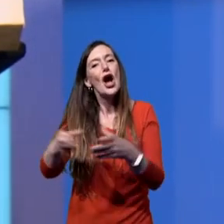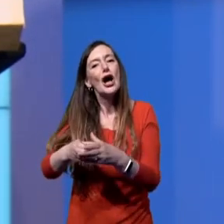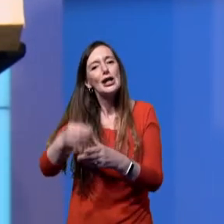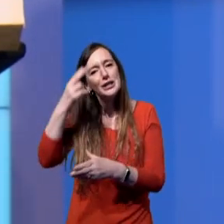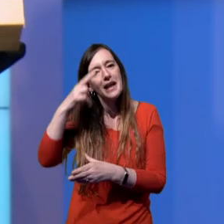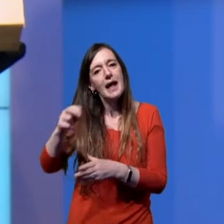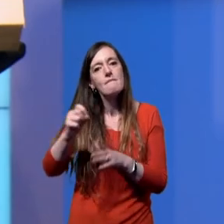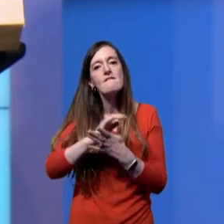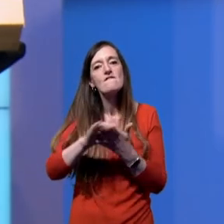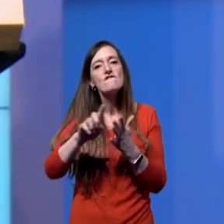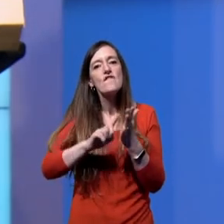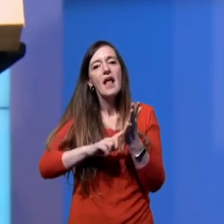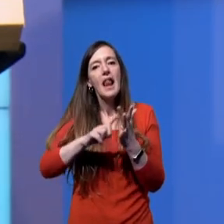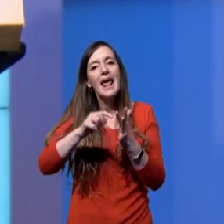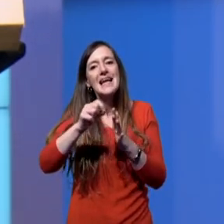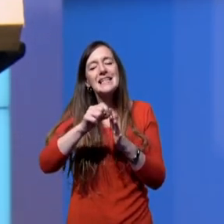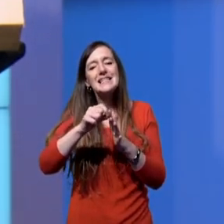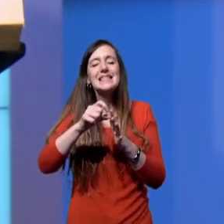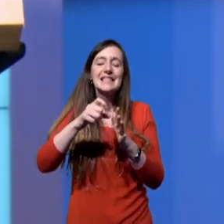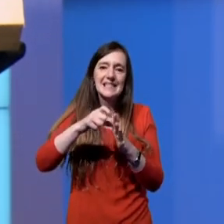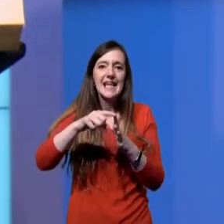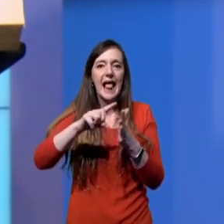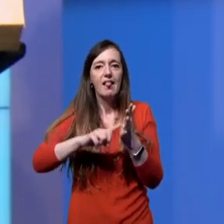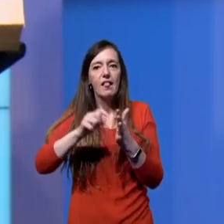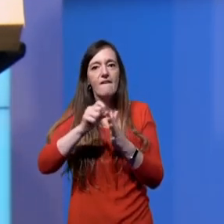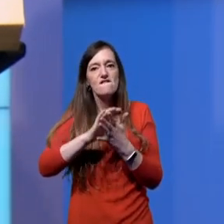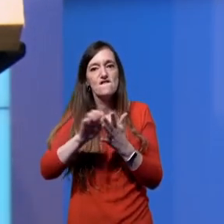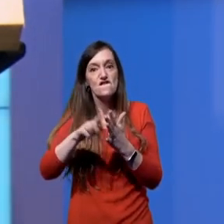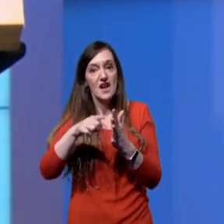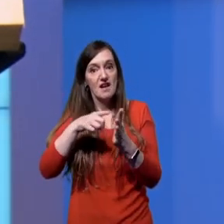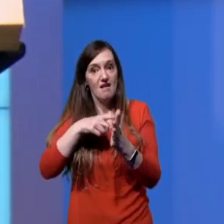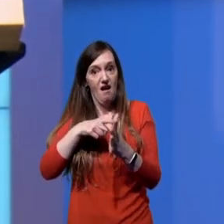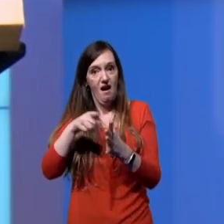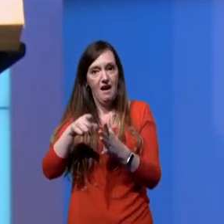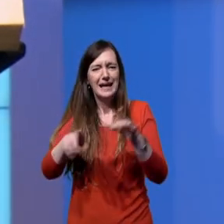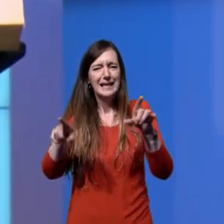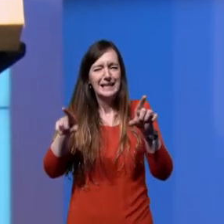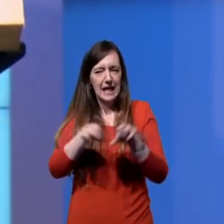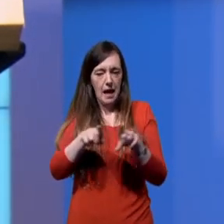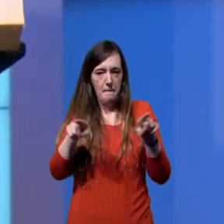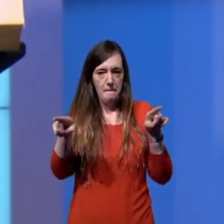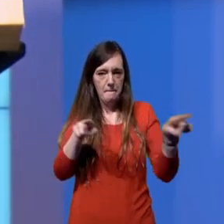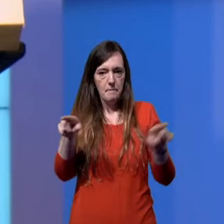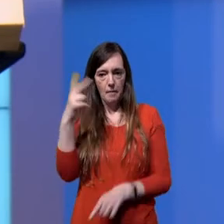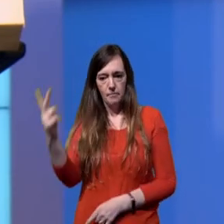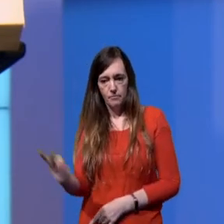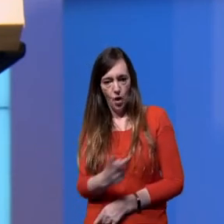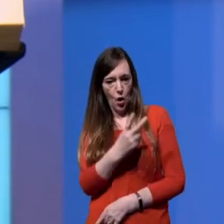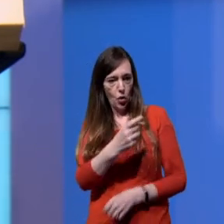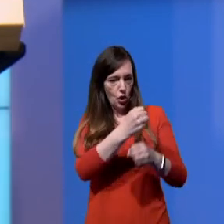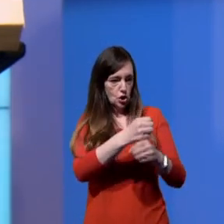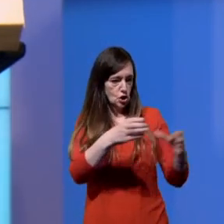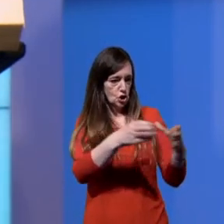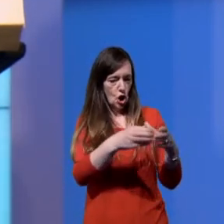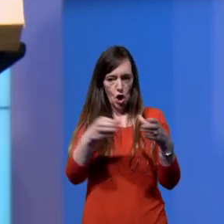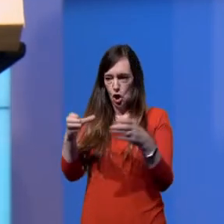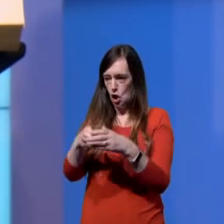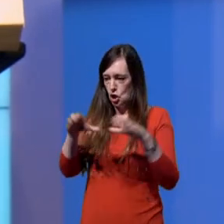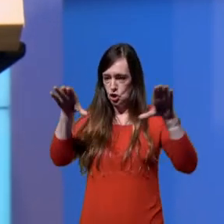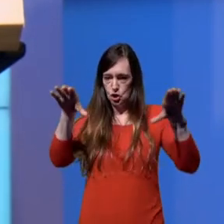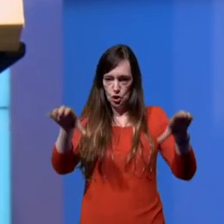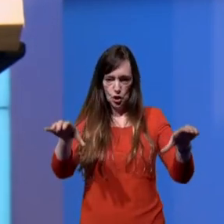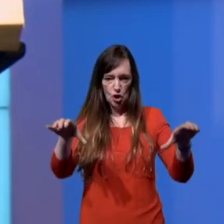week. And it's telling that these two churches were the two churches that were the